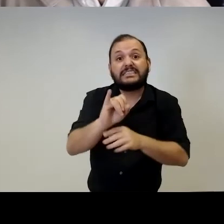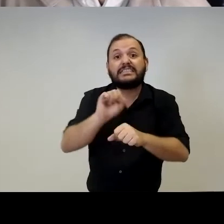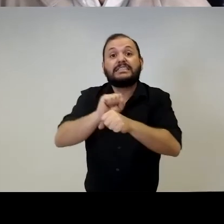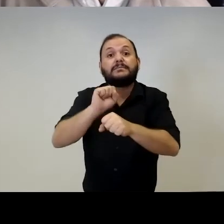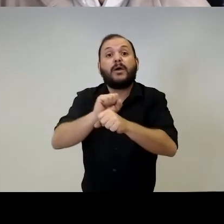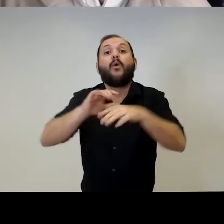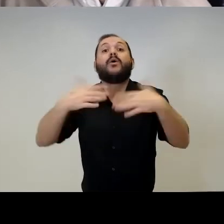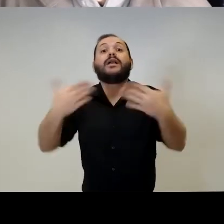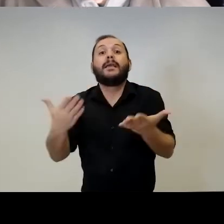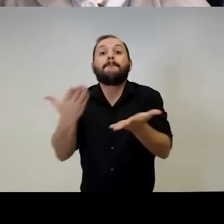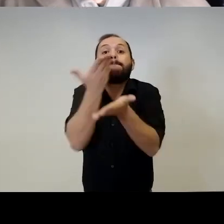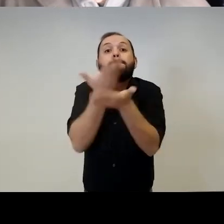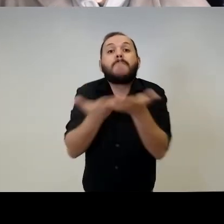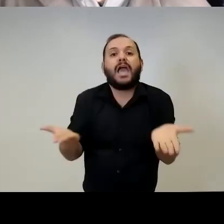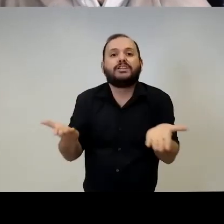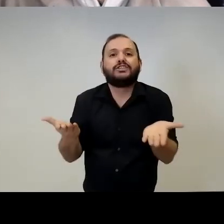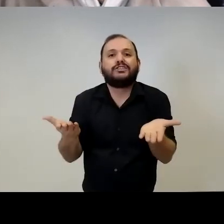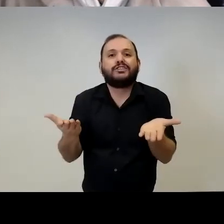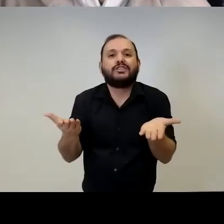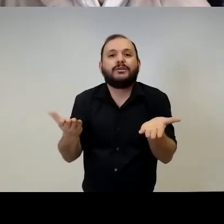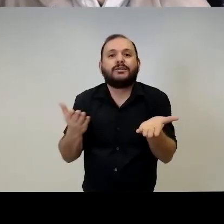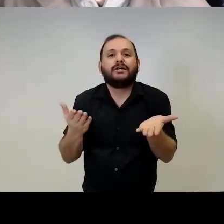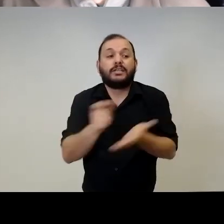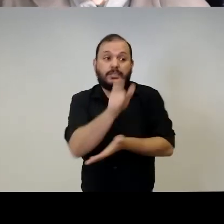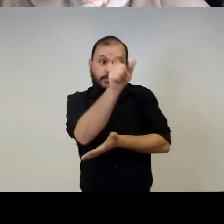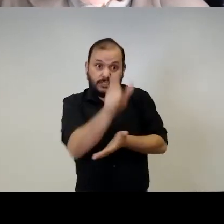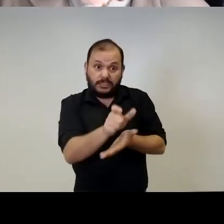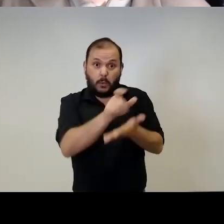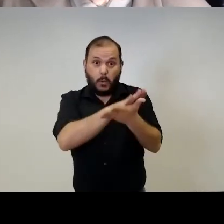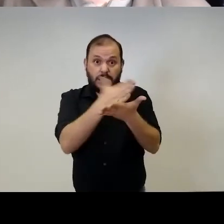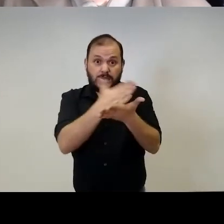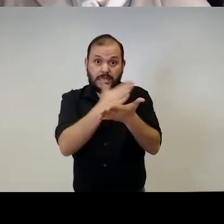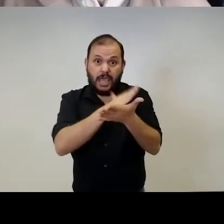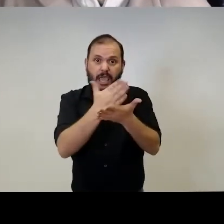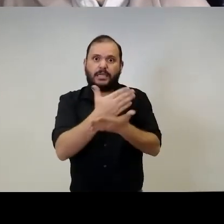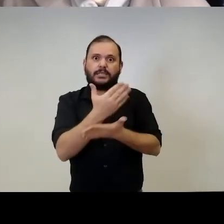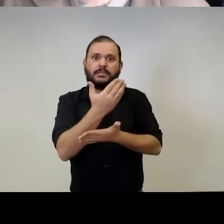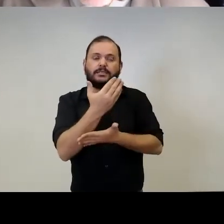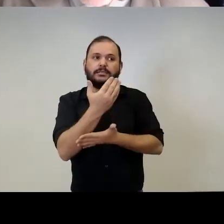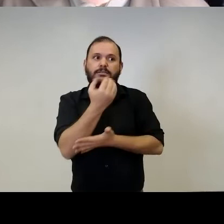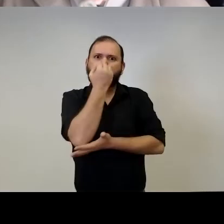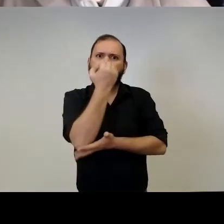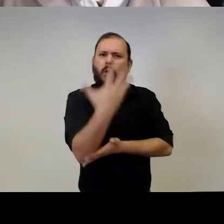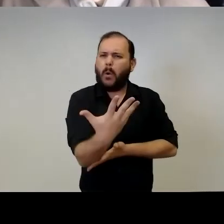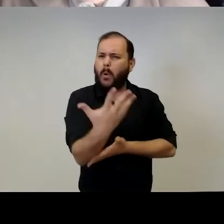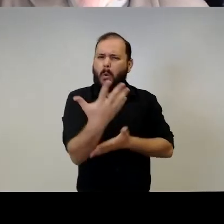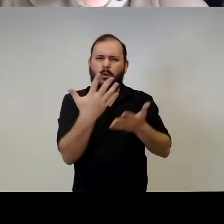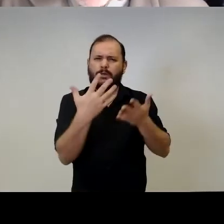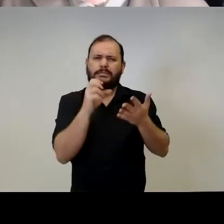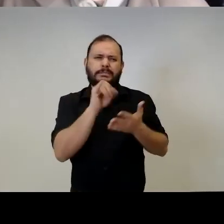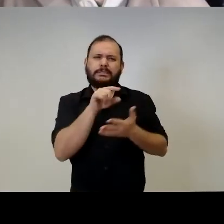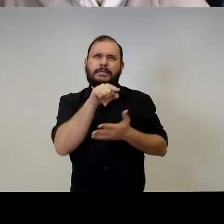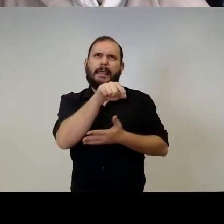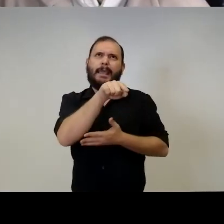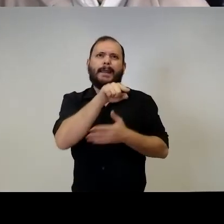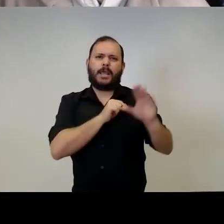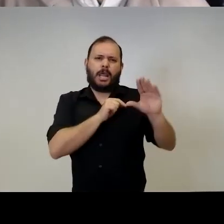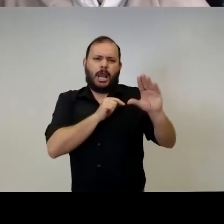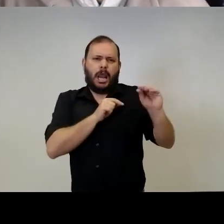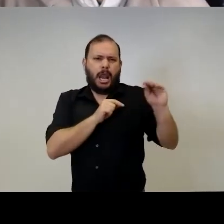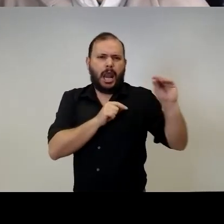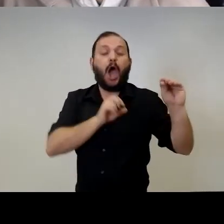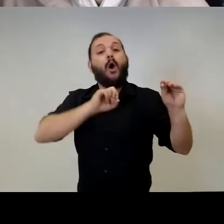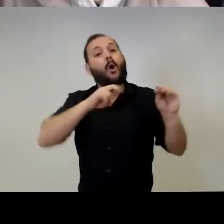interpreter is good, speaks or signs very clearly, perhaps even though